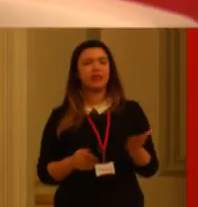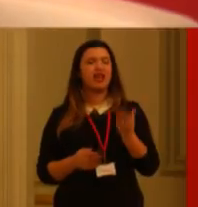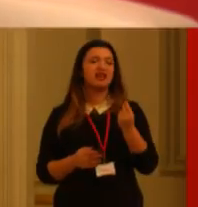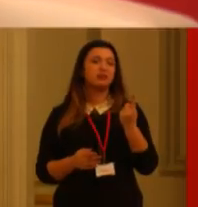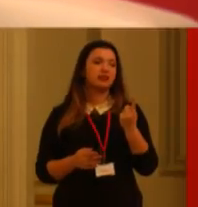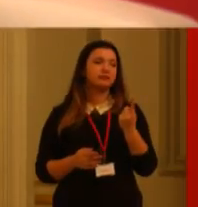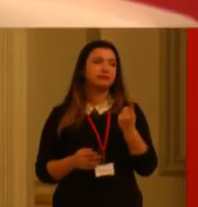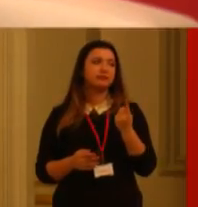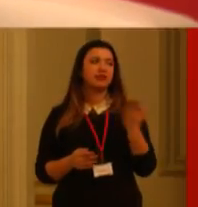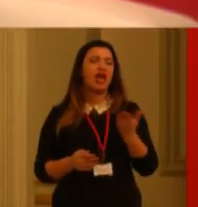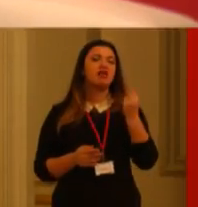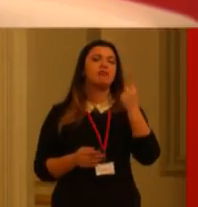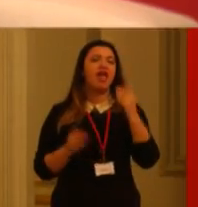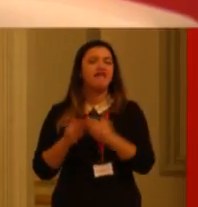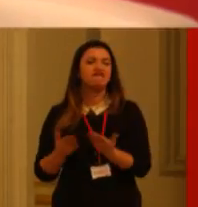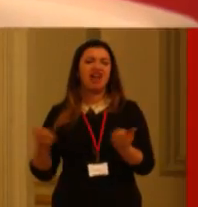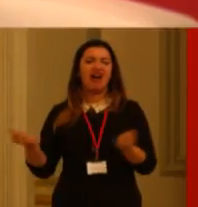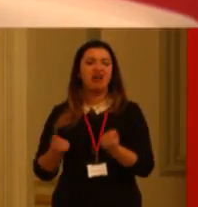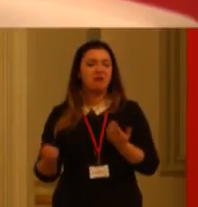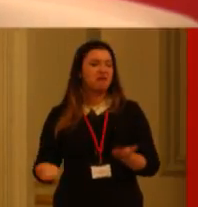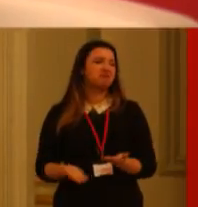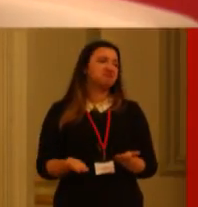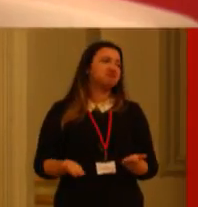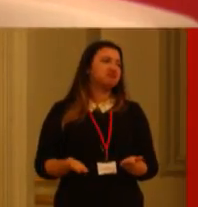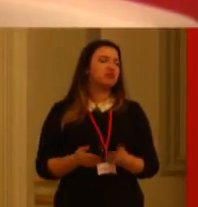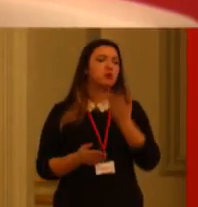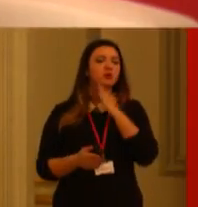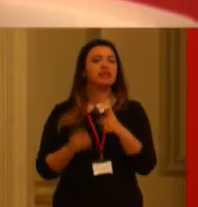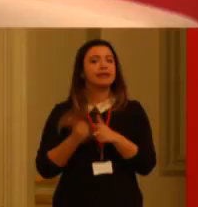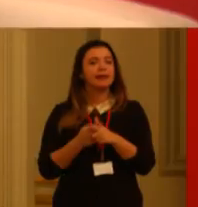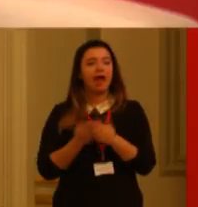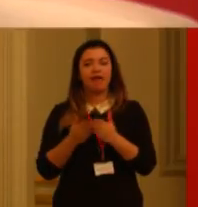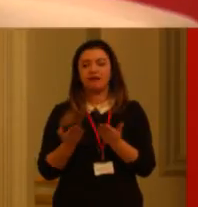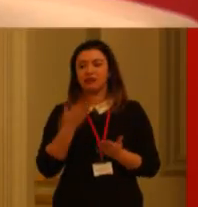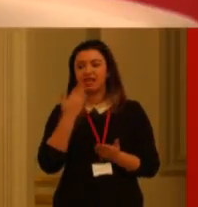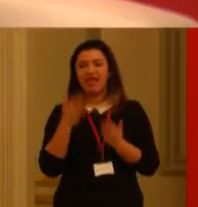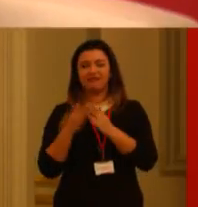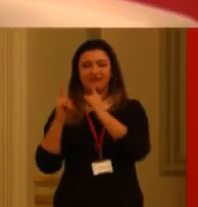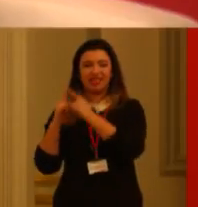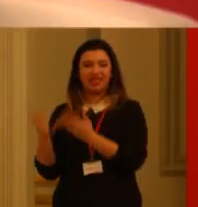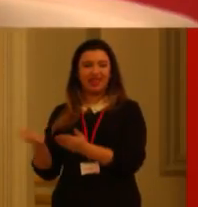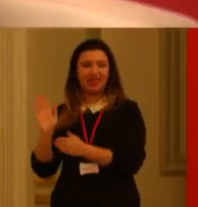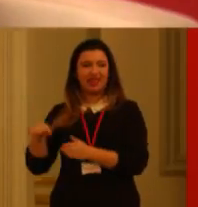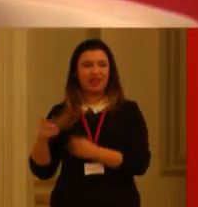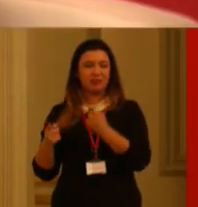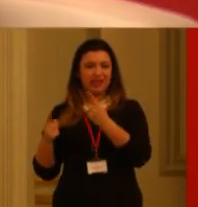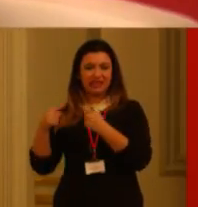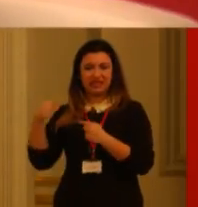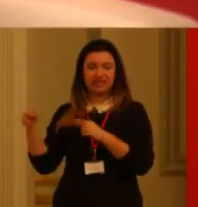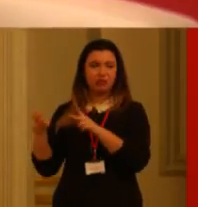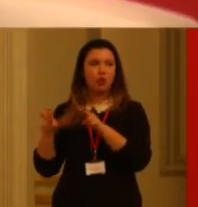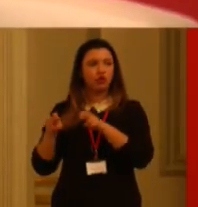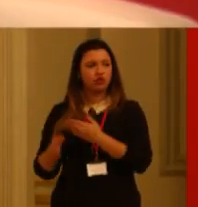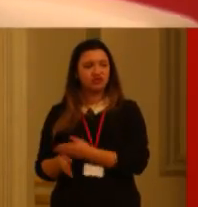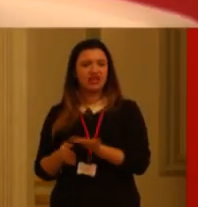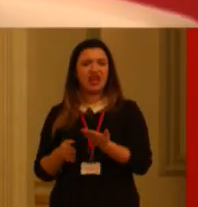seen to be accomplished through consumption, like a better house or a better car, or if they live in a